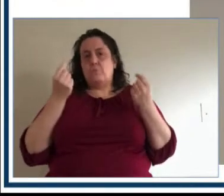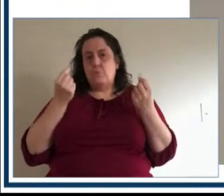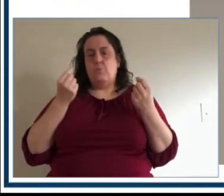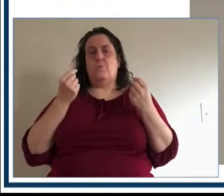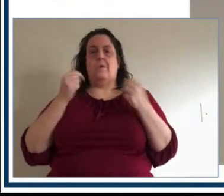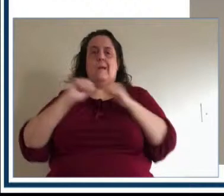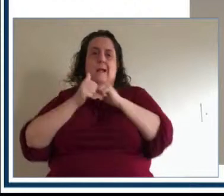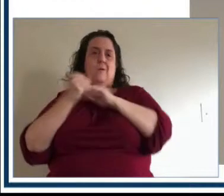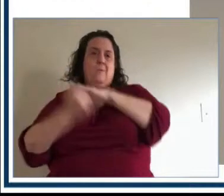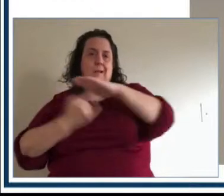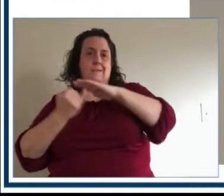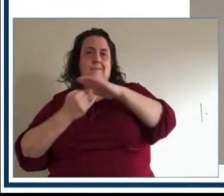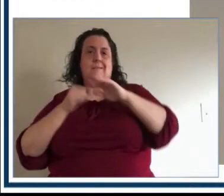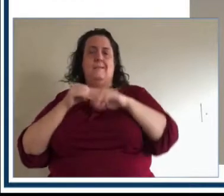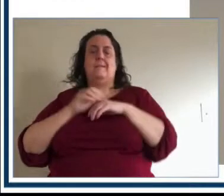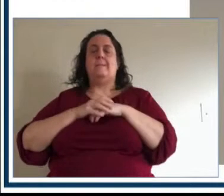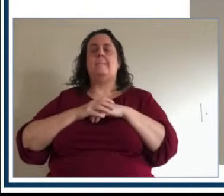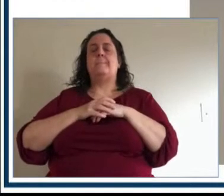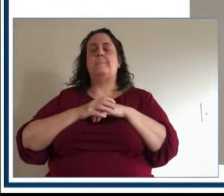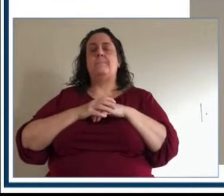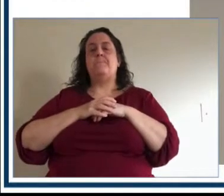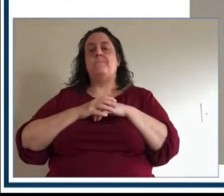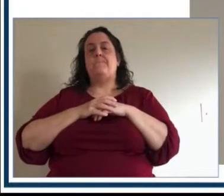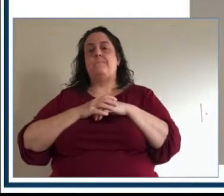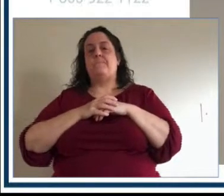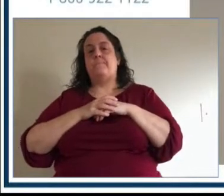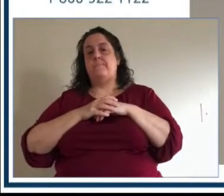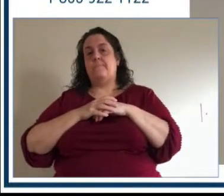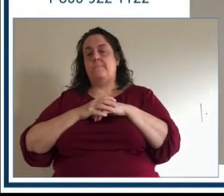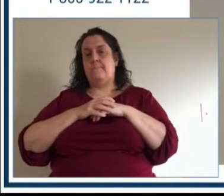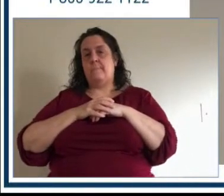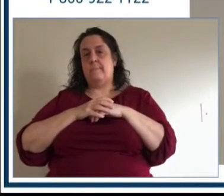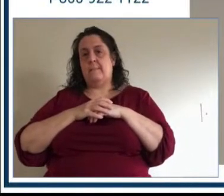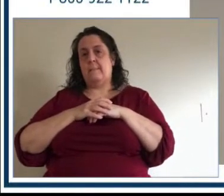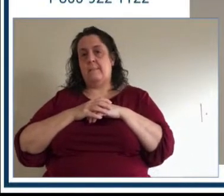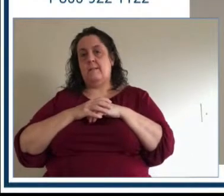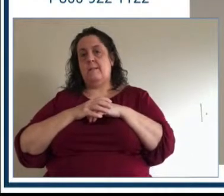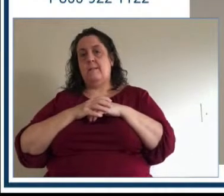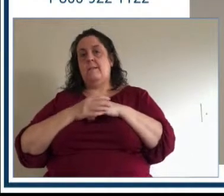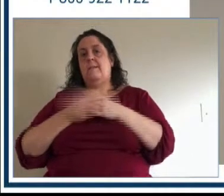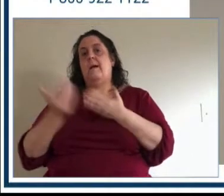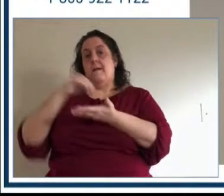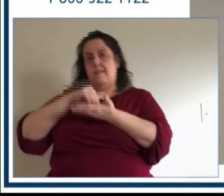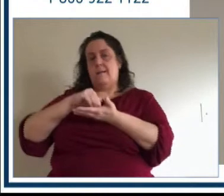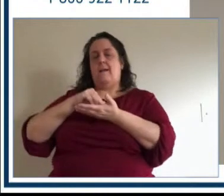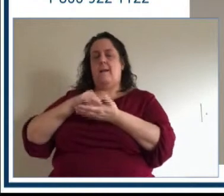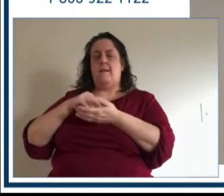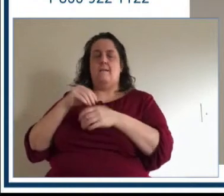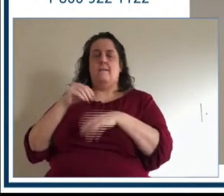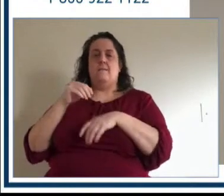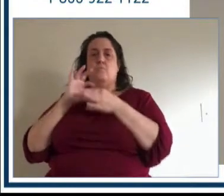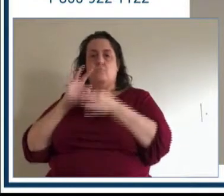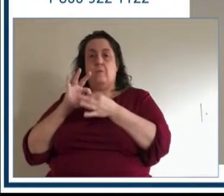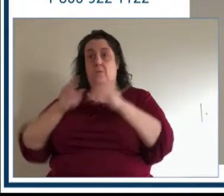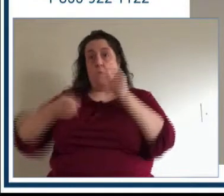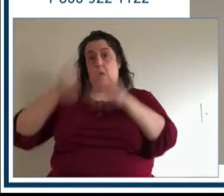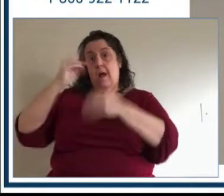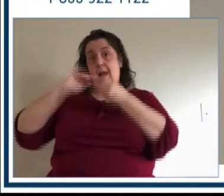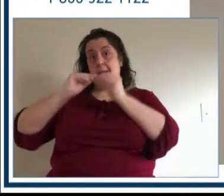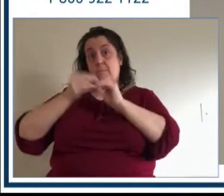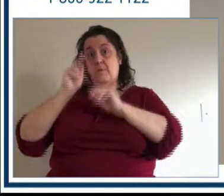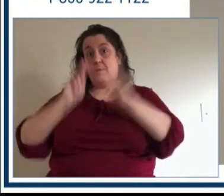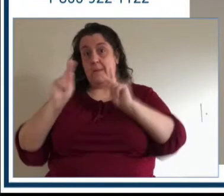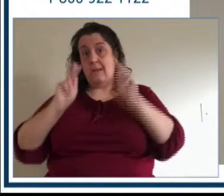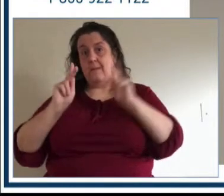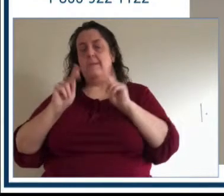Although we are seeing high case numbers, we are not seeing severe illness, and that is very good news. The vaccine is giving us protection